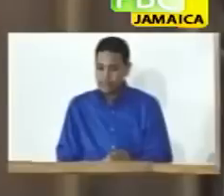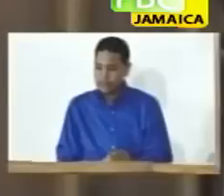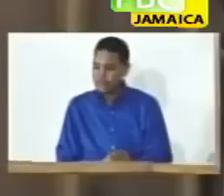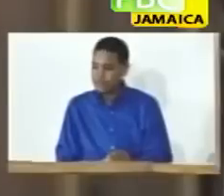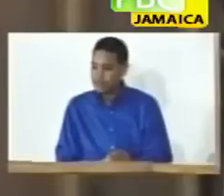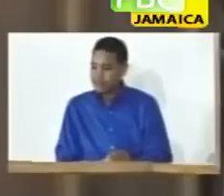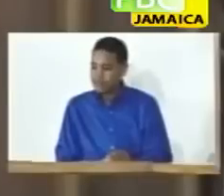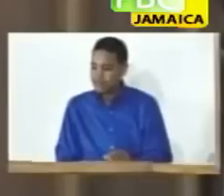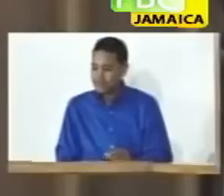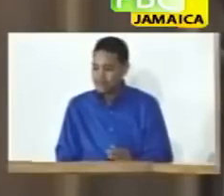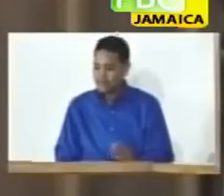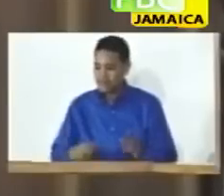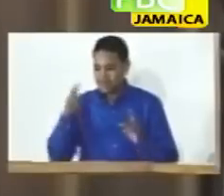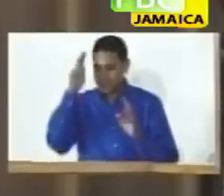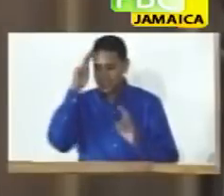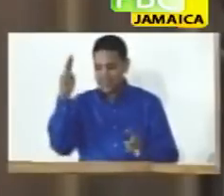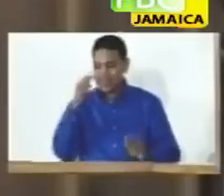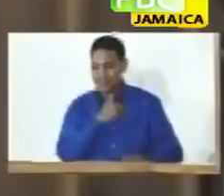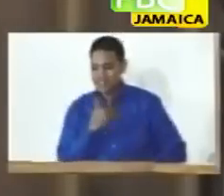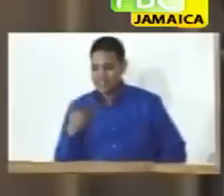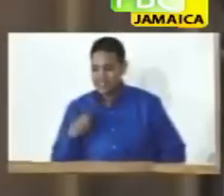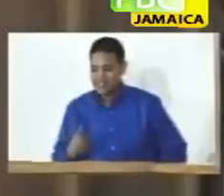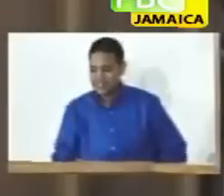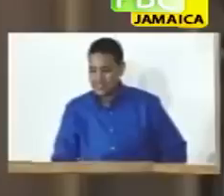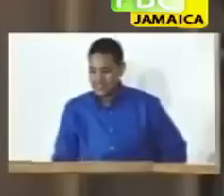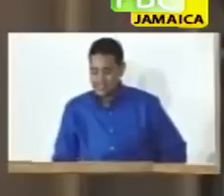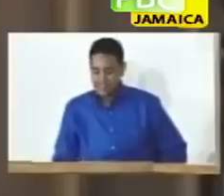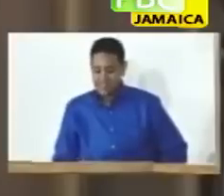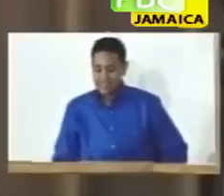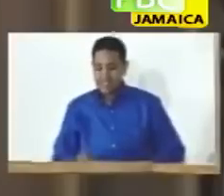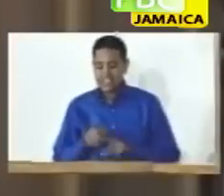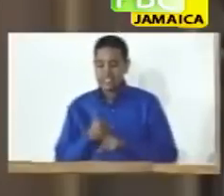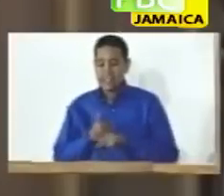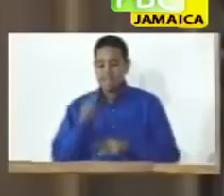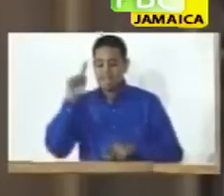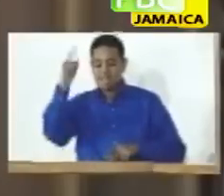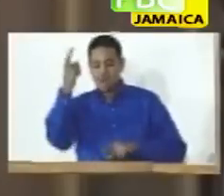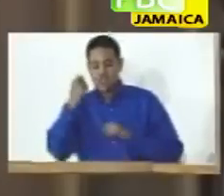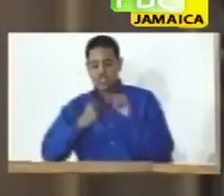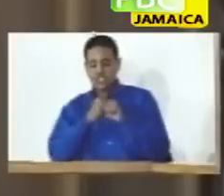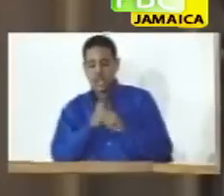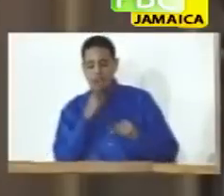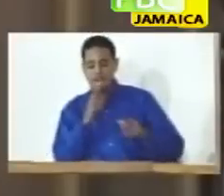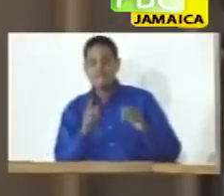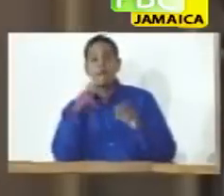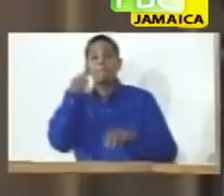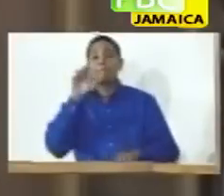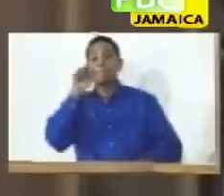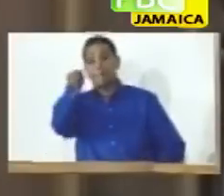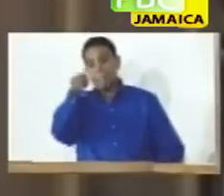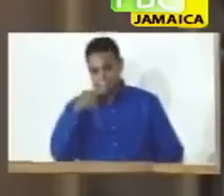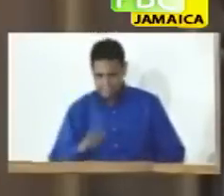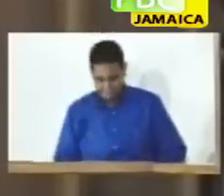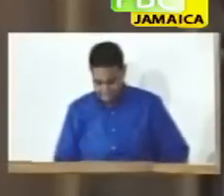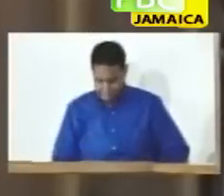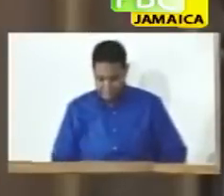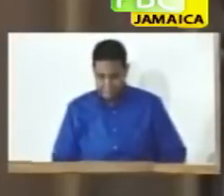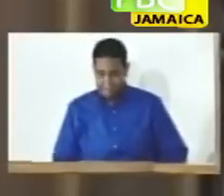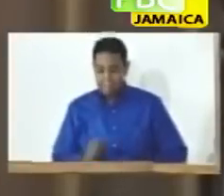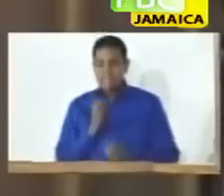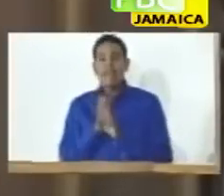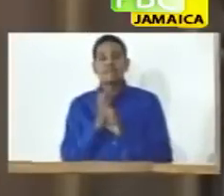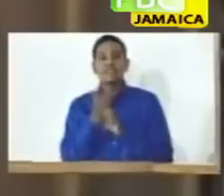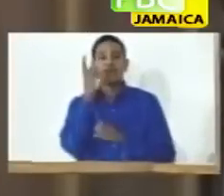Honorable members, the first year of the primary exit profile